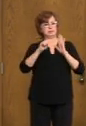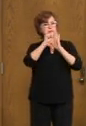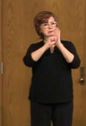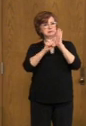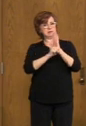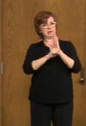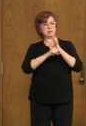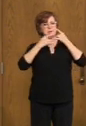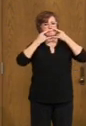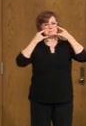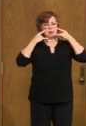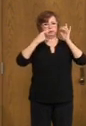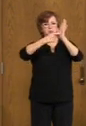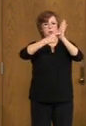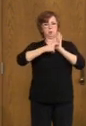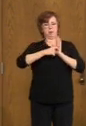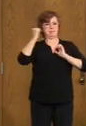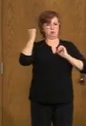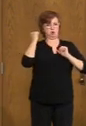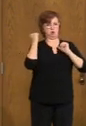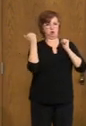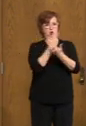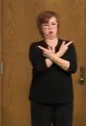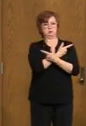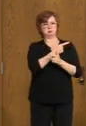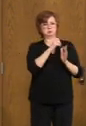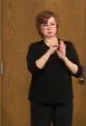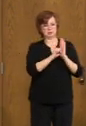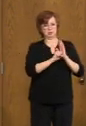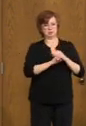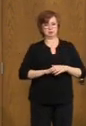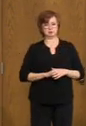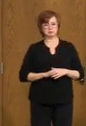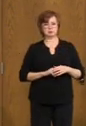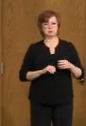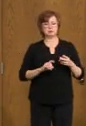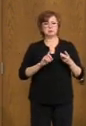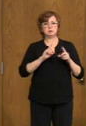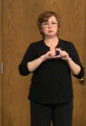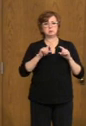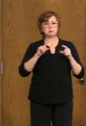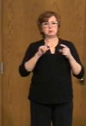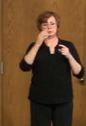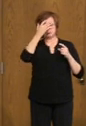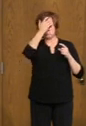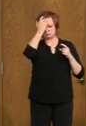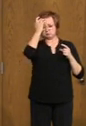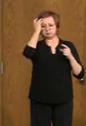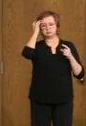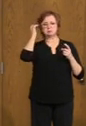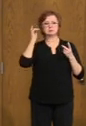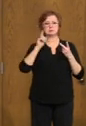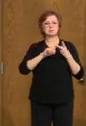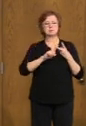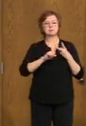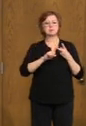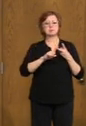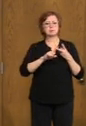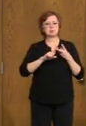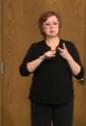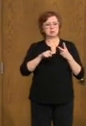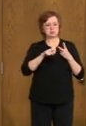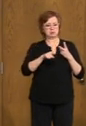statewide mask mandates. Now, local jurisdictions can still enforce that, schools can, but I mean, do you think they might,